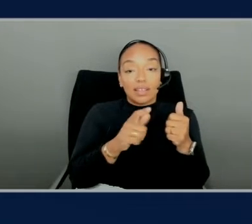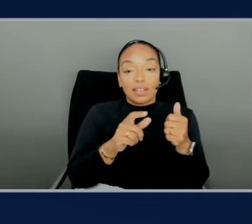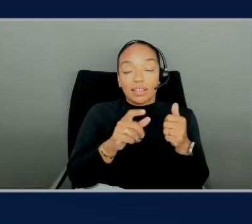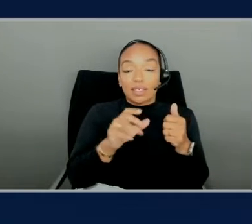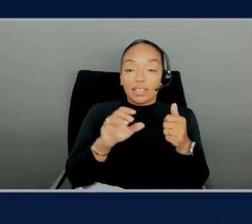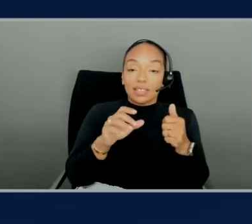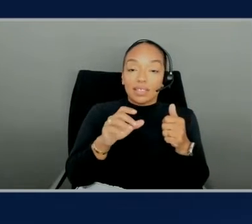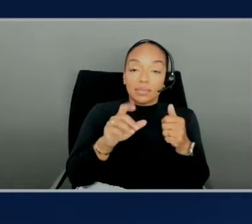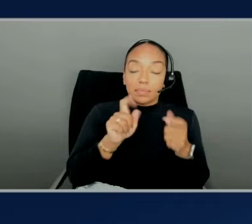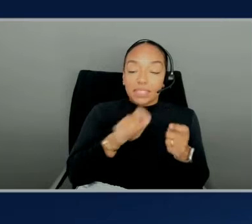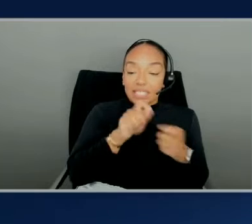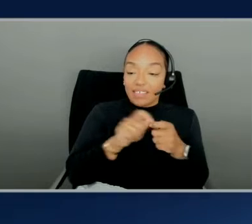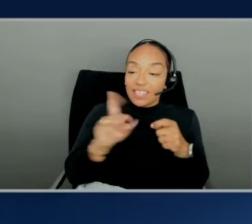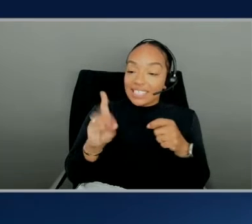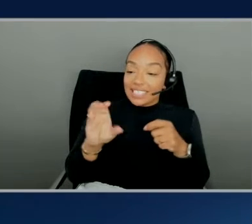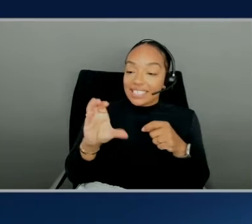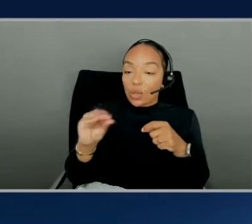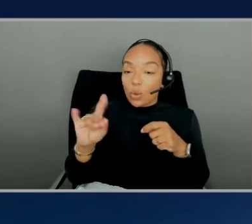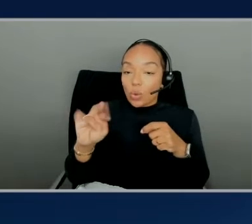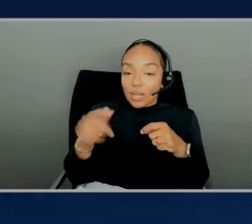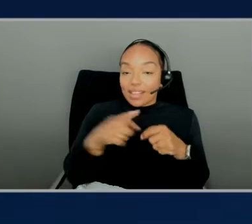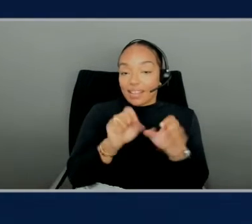can run an optimization job ahead of time.